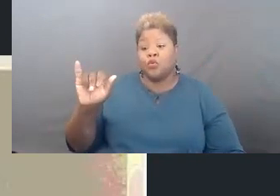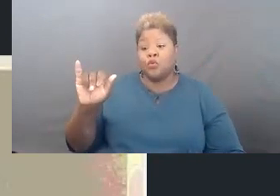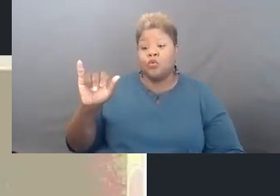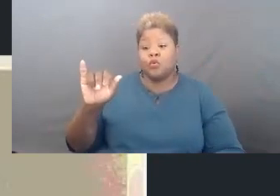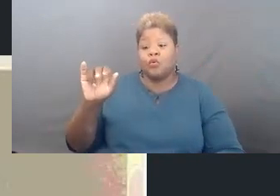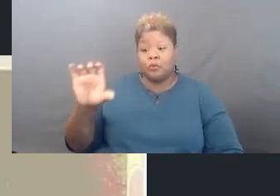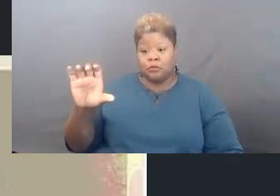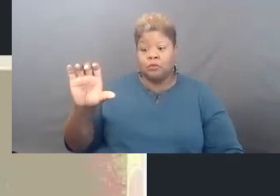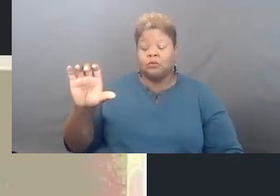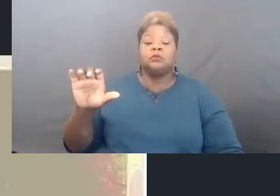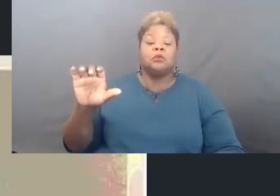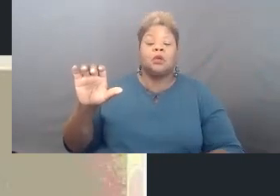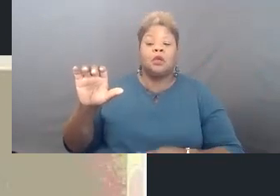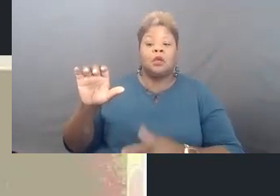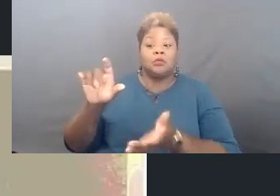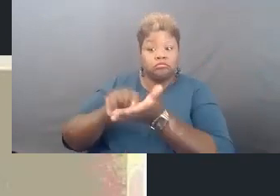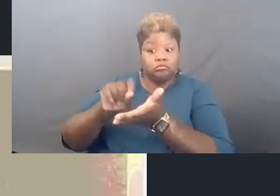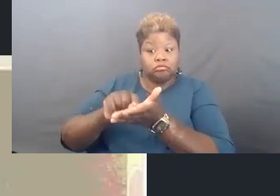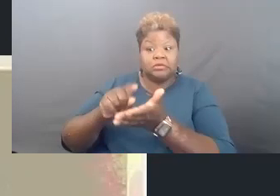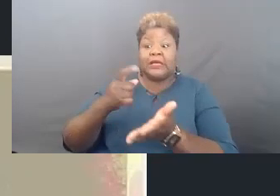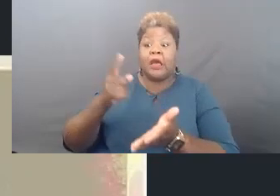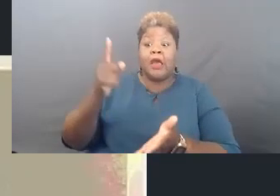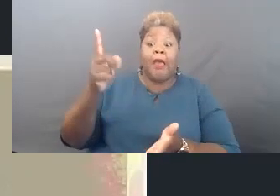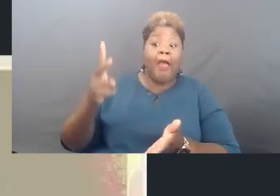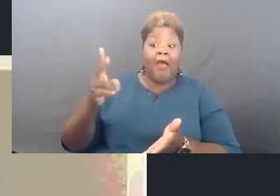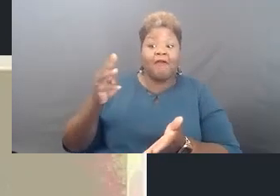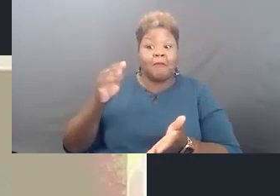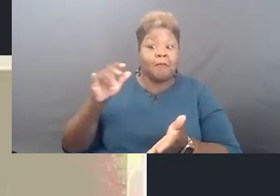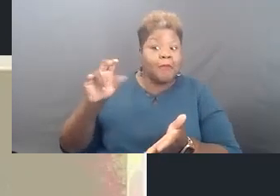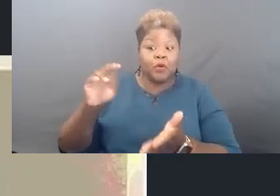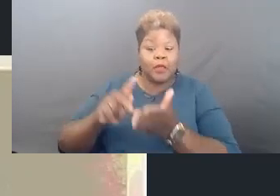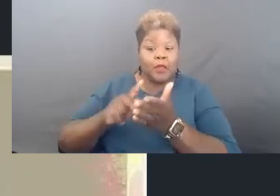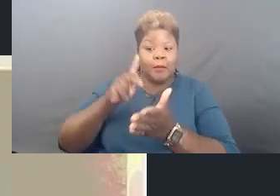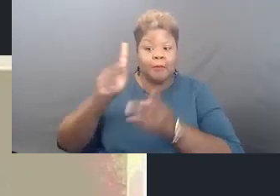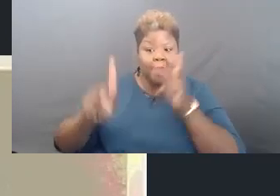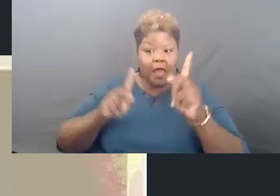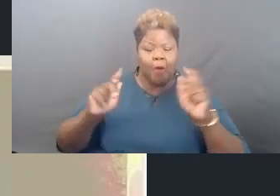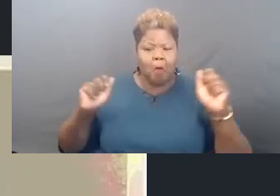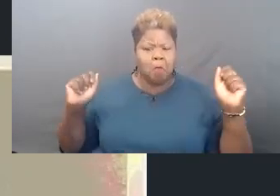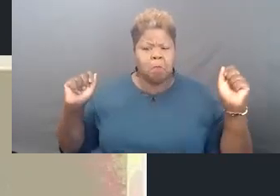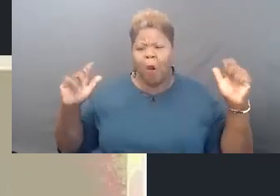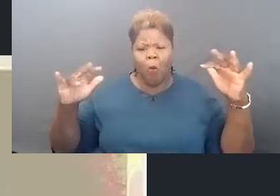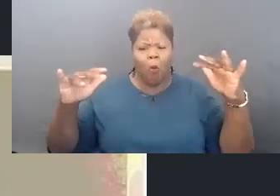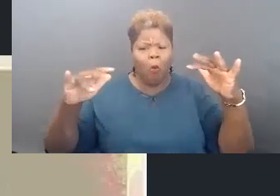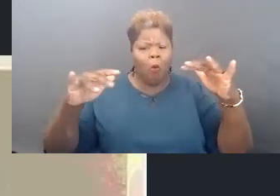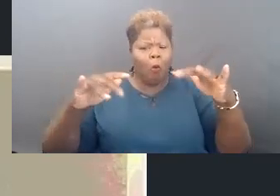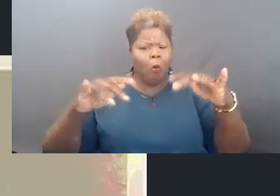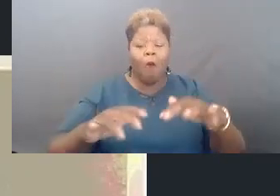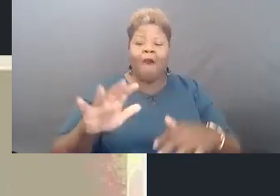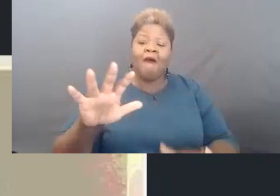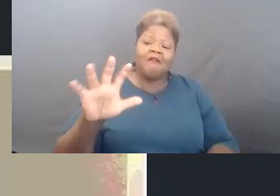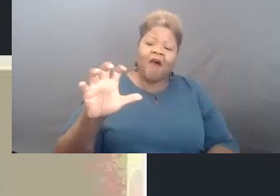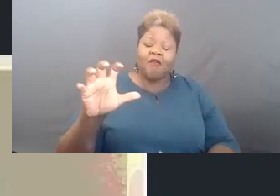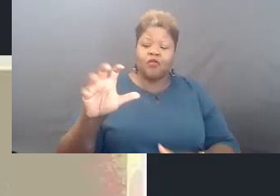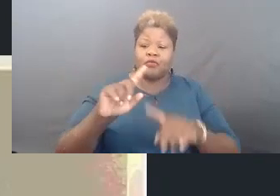over 500,000 people turned out in nearly 550 places. Black Lives Matter